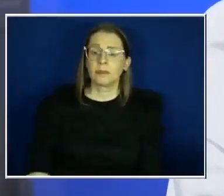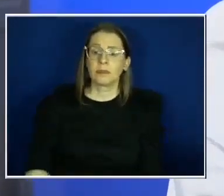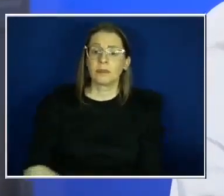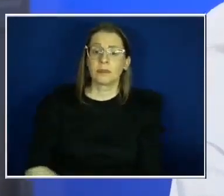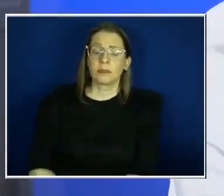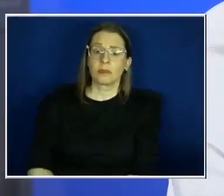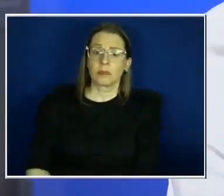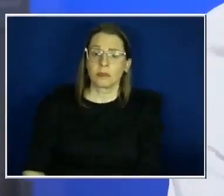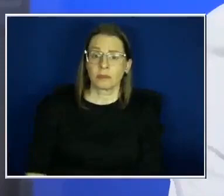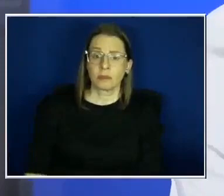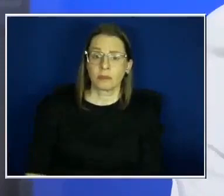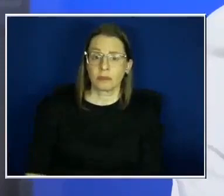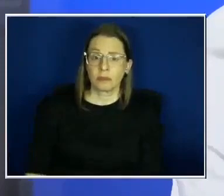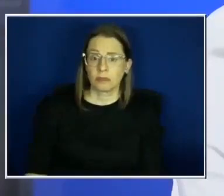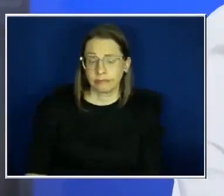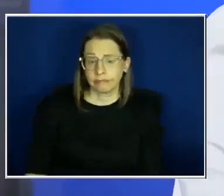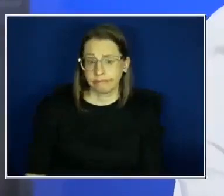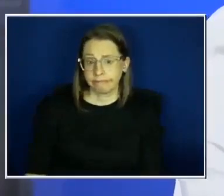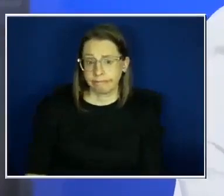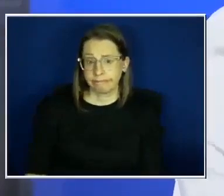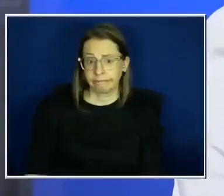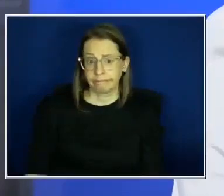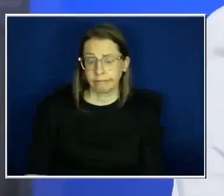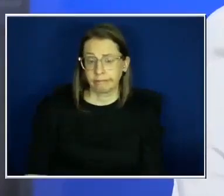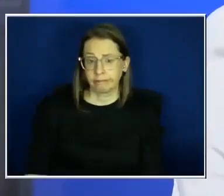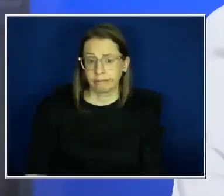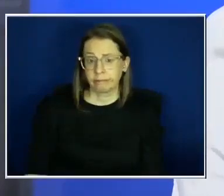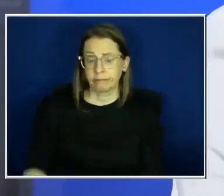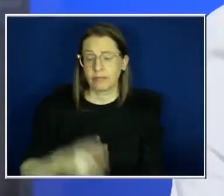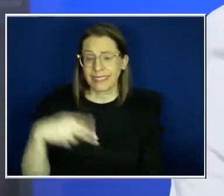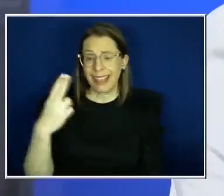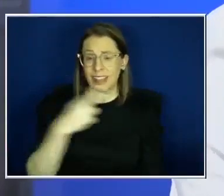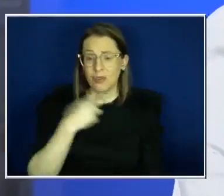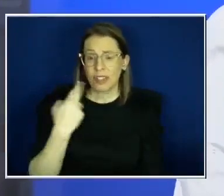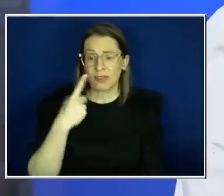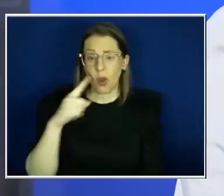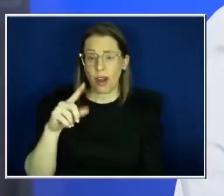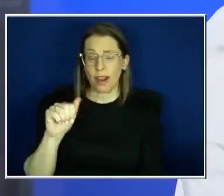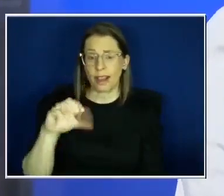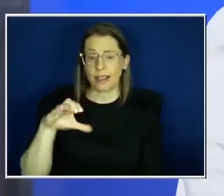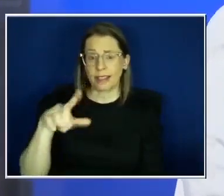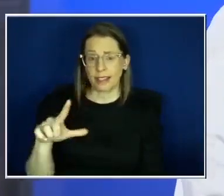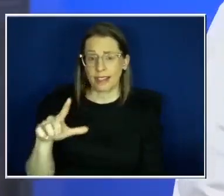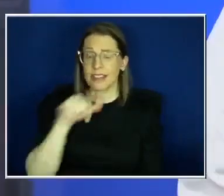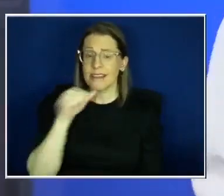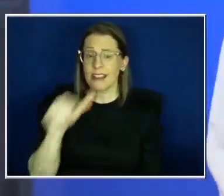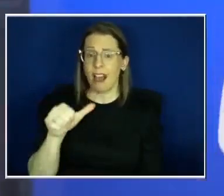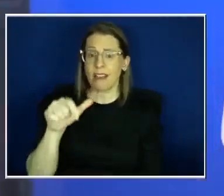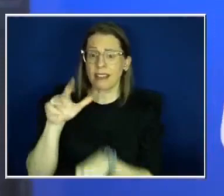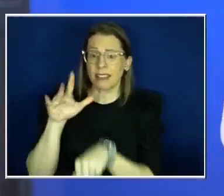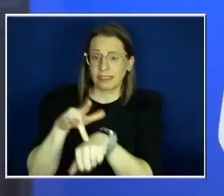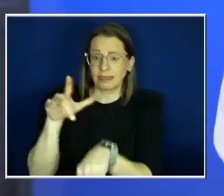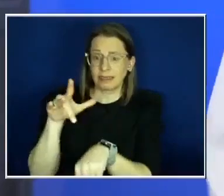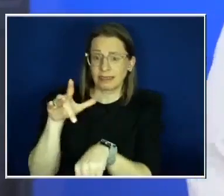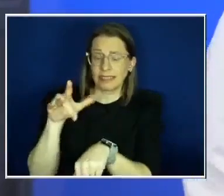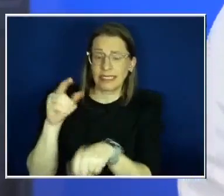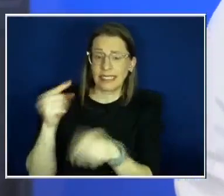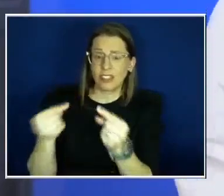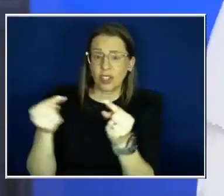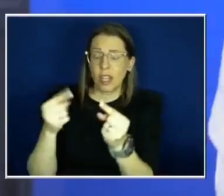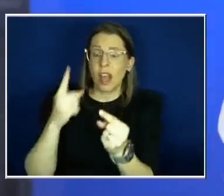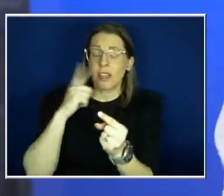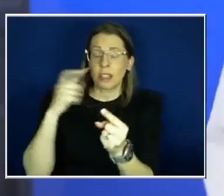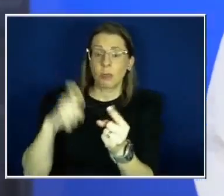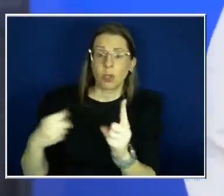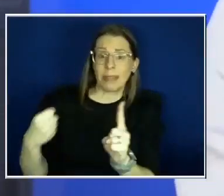high. Actually, the highest risk of ACL injuries is non-contact injuries. So everyone always thinks you're supposed to get hit. No, it's actually